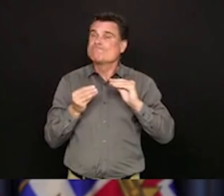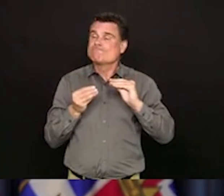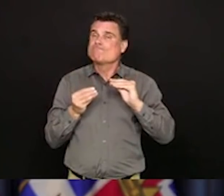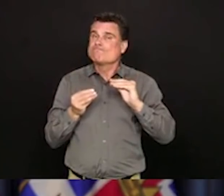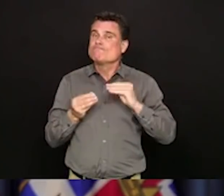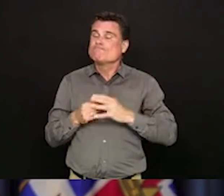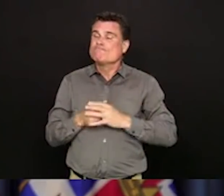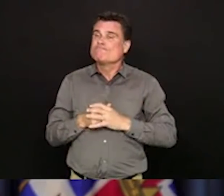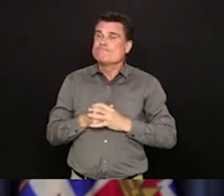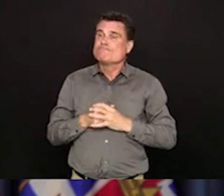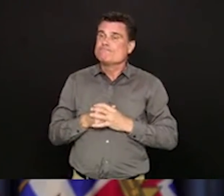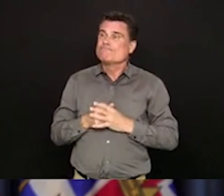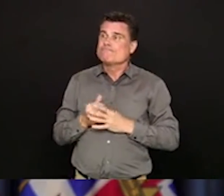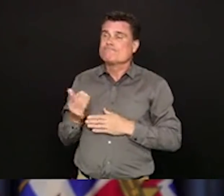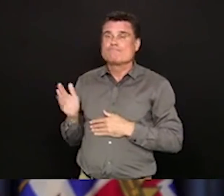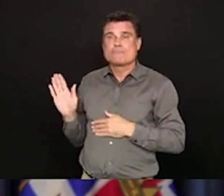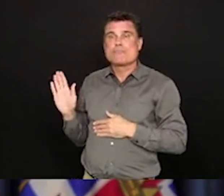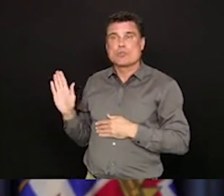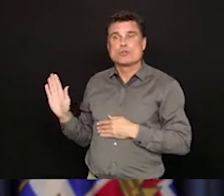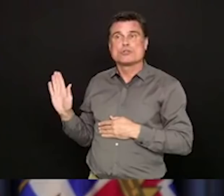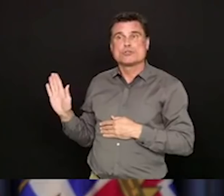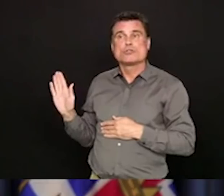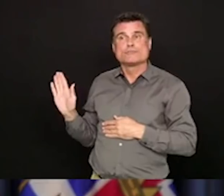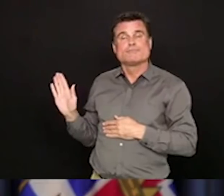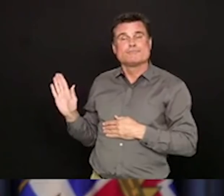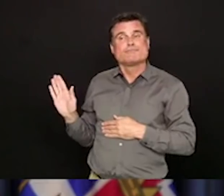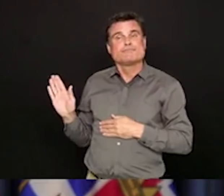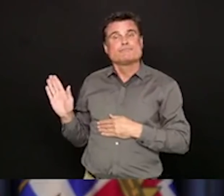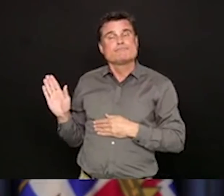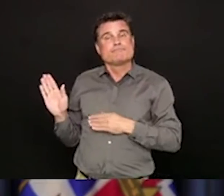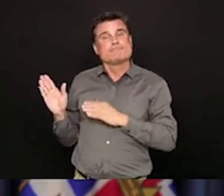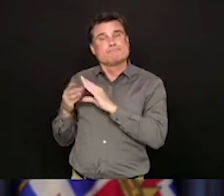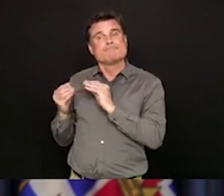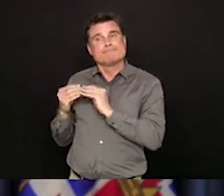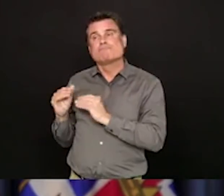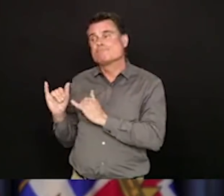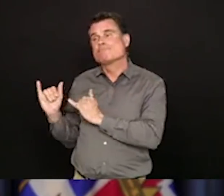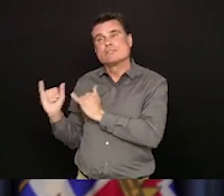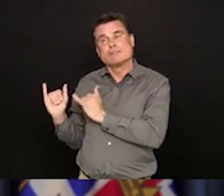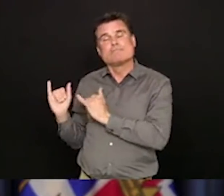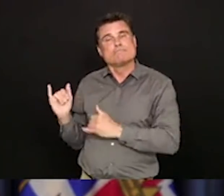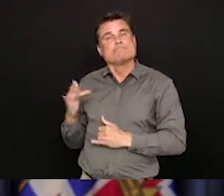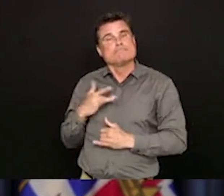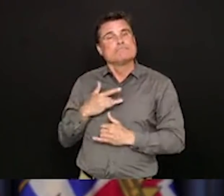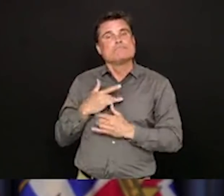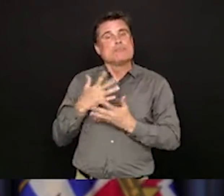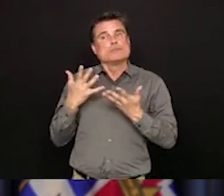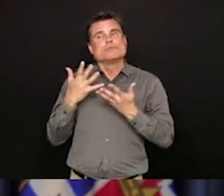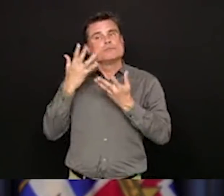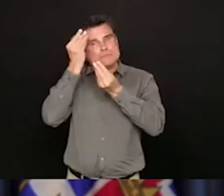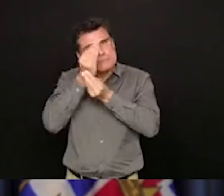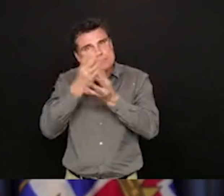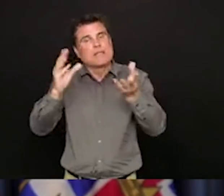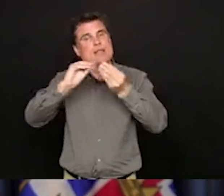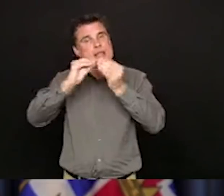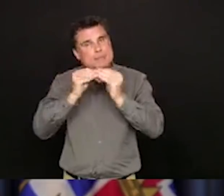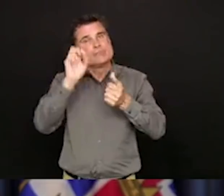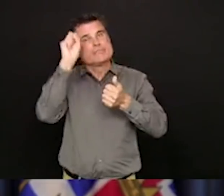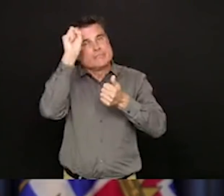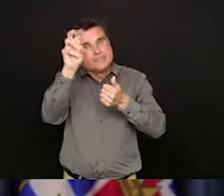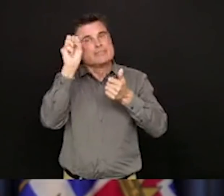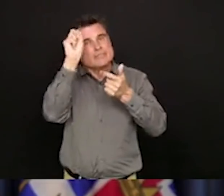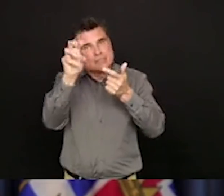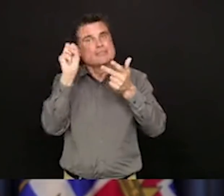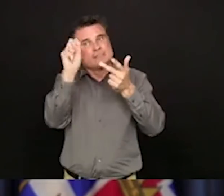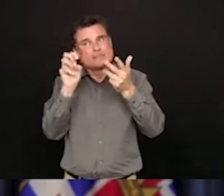these press briefings, that we have 71 more cases today, reflecting the situation in Vancouver at United Poultry